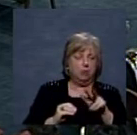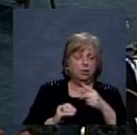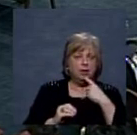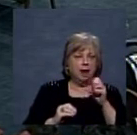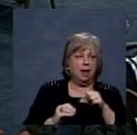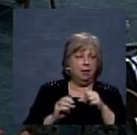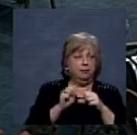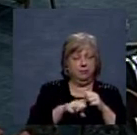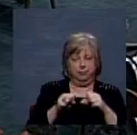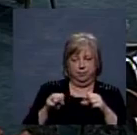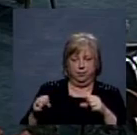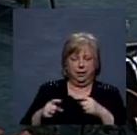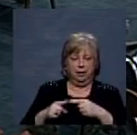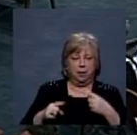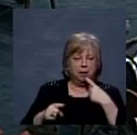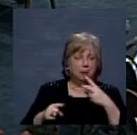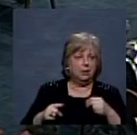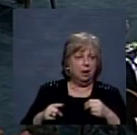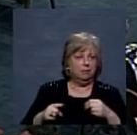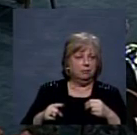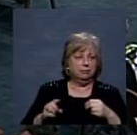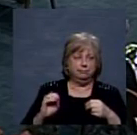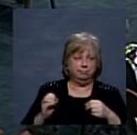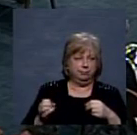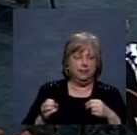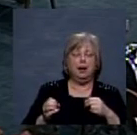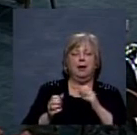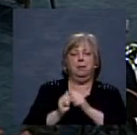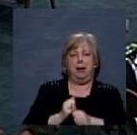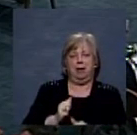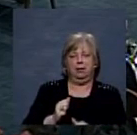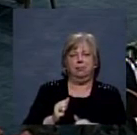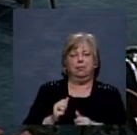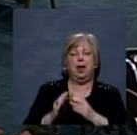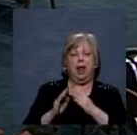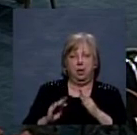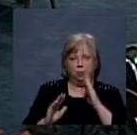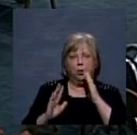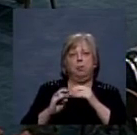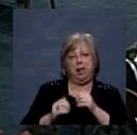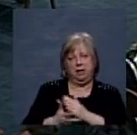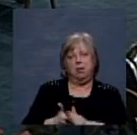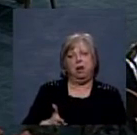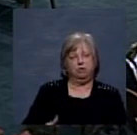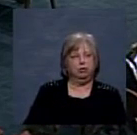Aye. Opposed, say nay. The ordinance is passed.